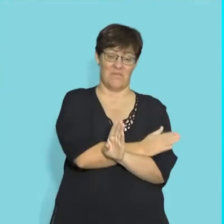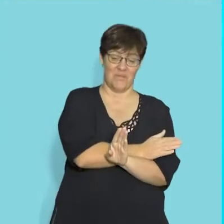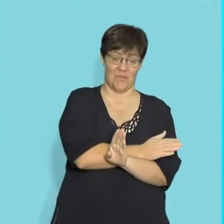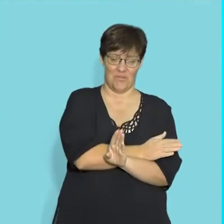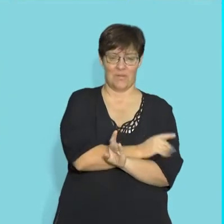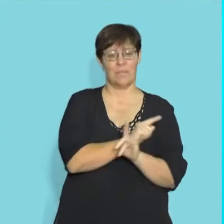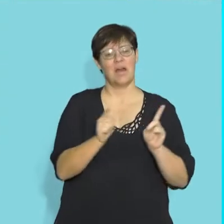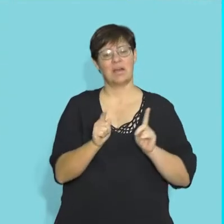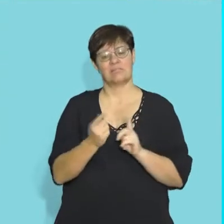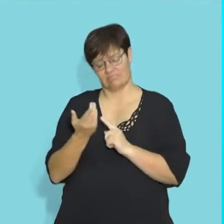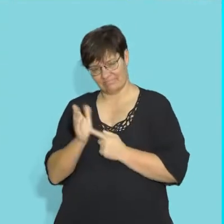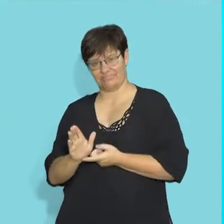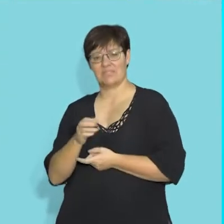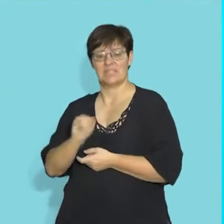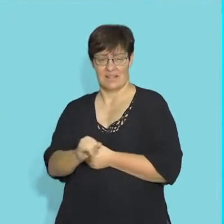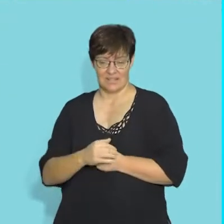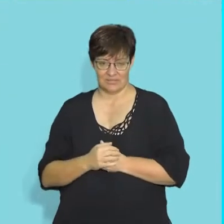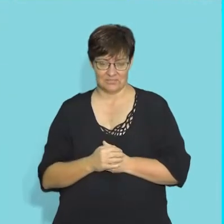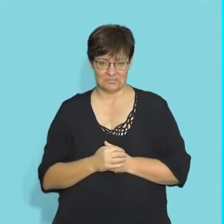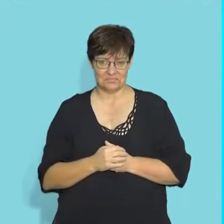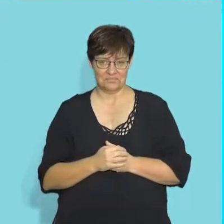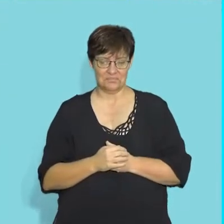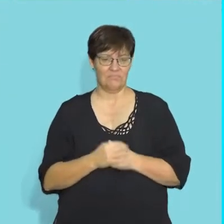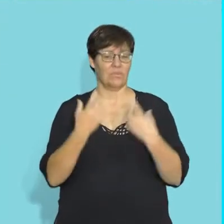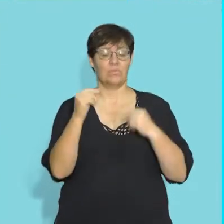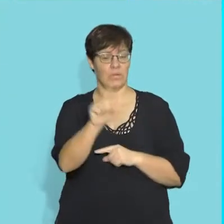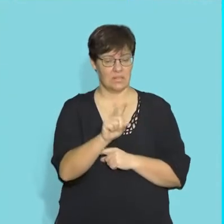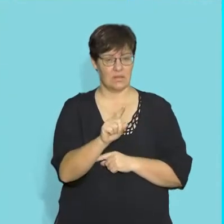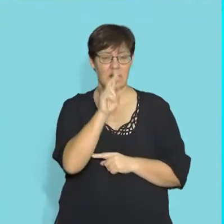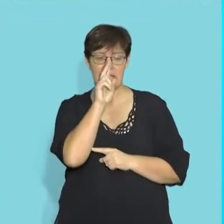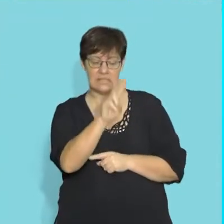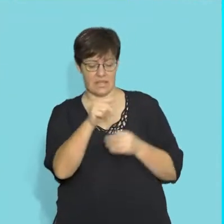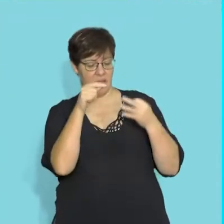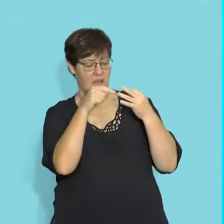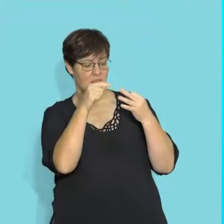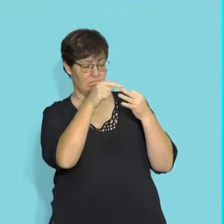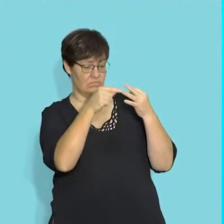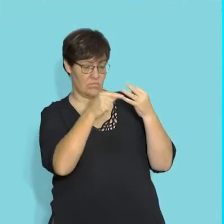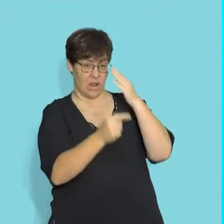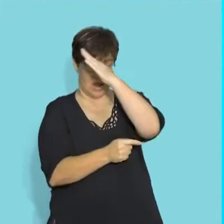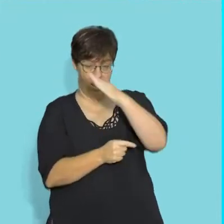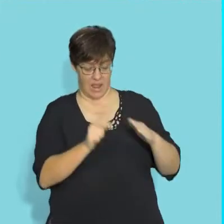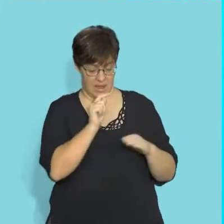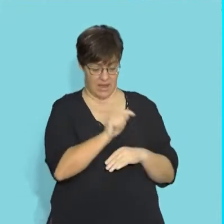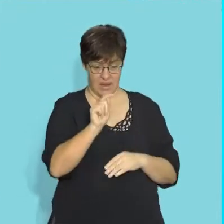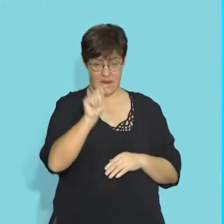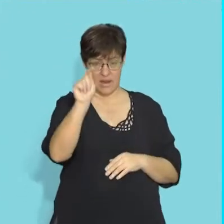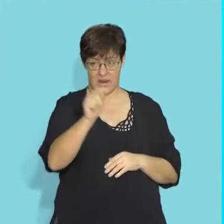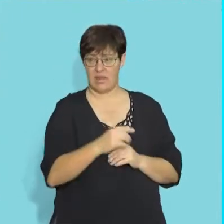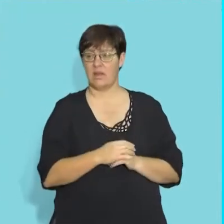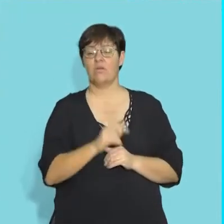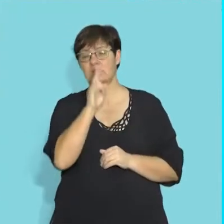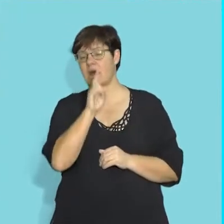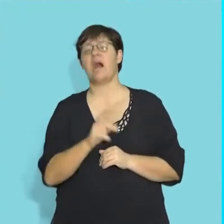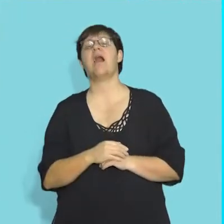same question that we did earlier. But again, so what can we do? We can see if 3 points lie on a straight line, or what